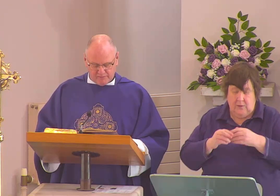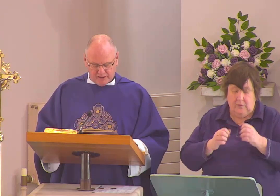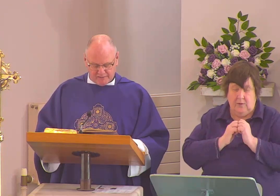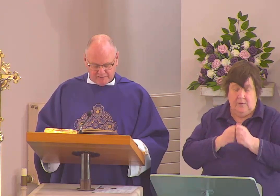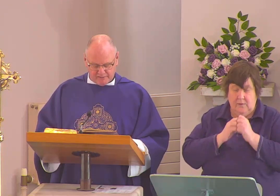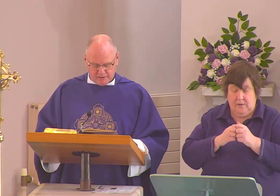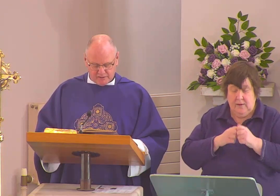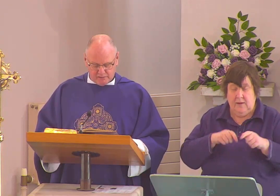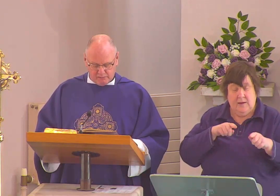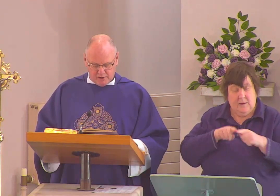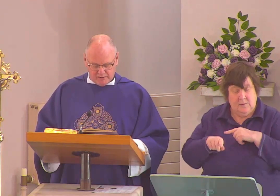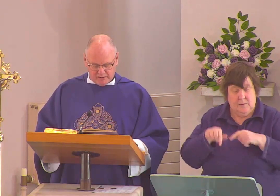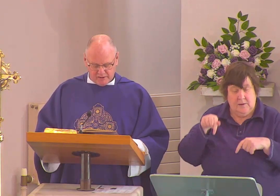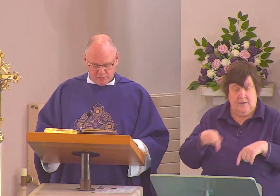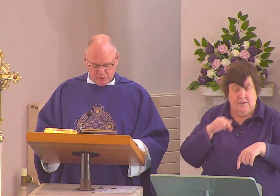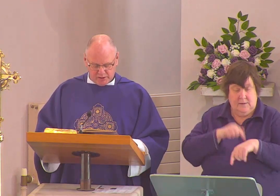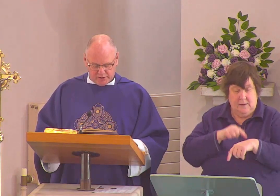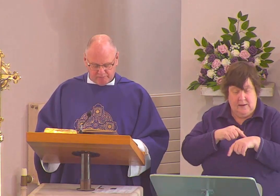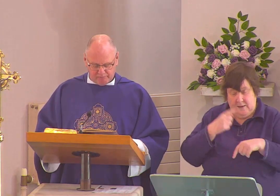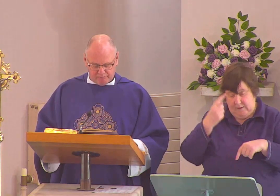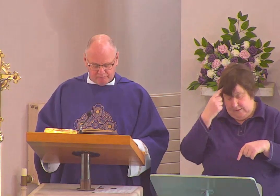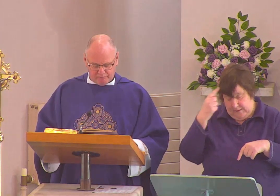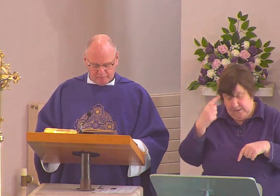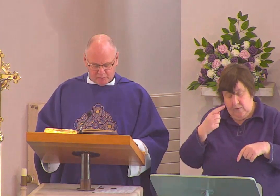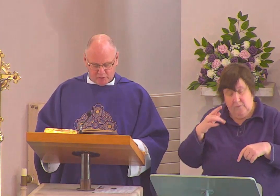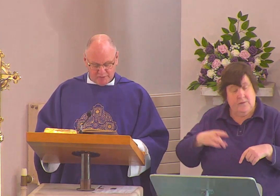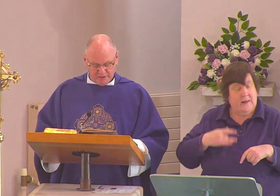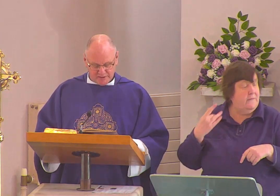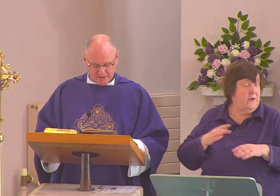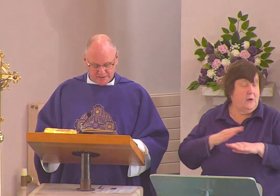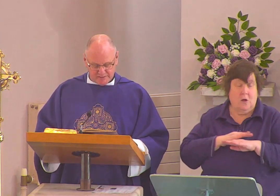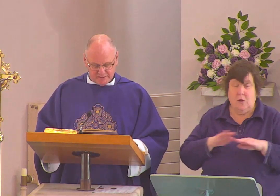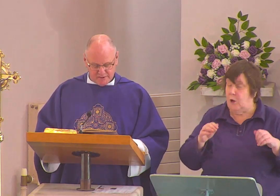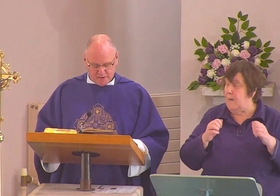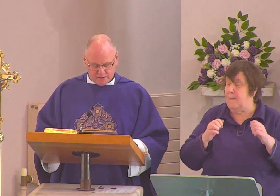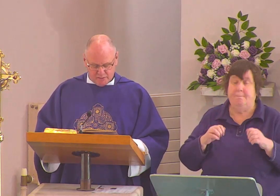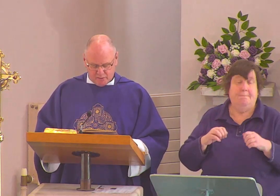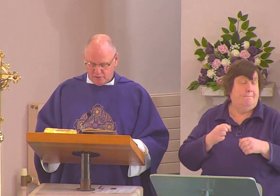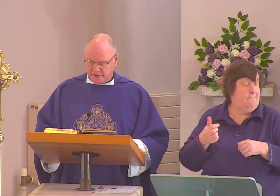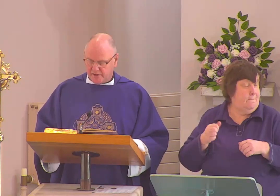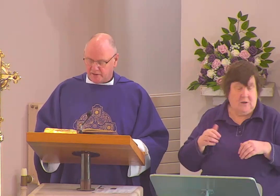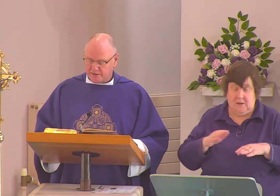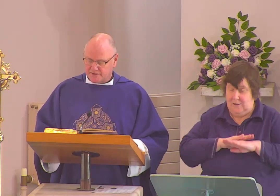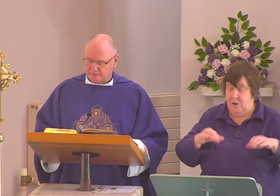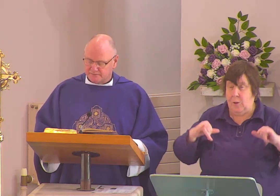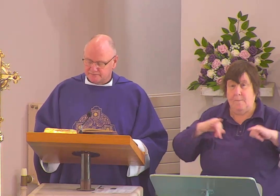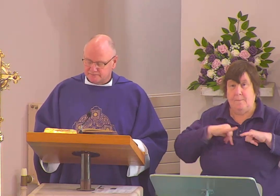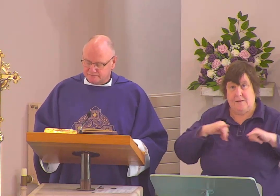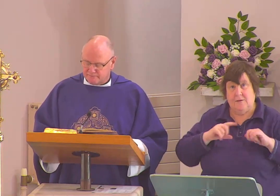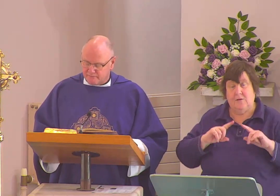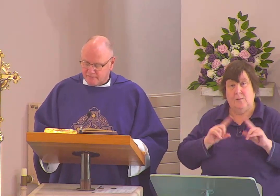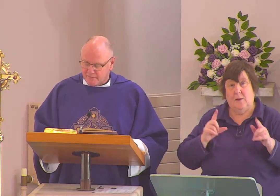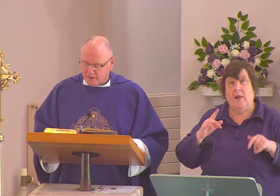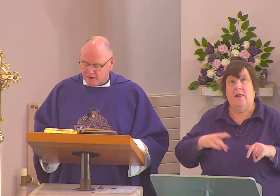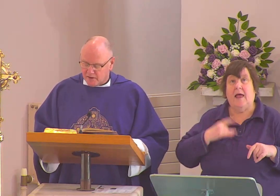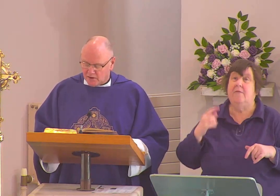of life rather than money or business. Lord, hear us.